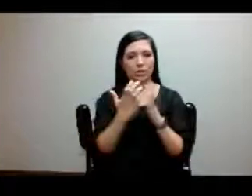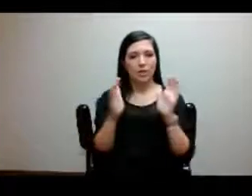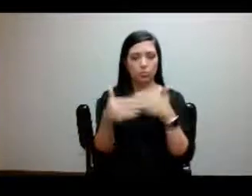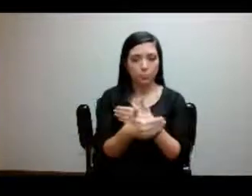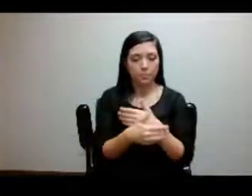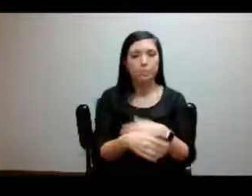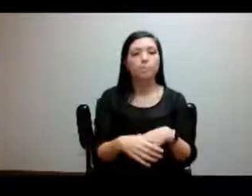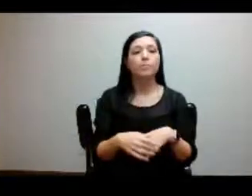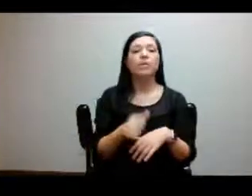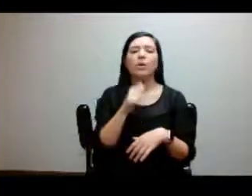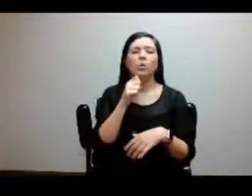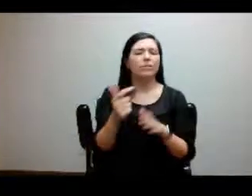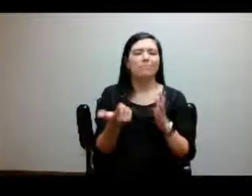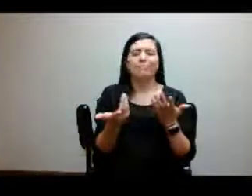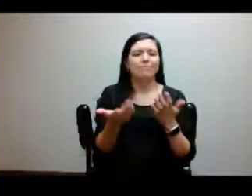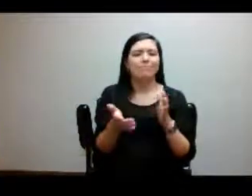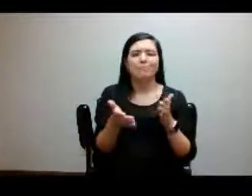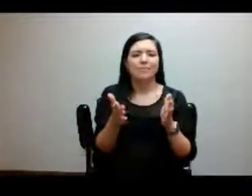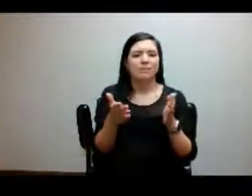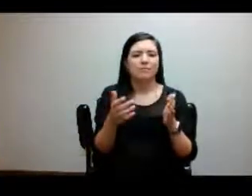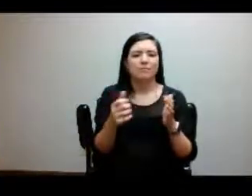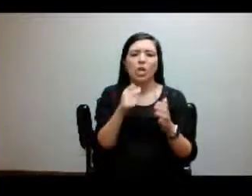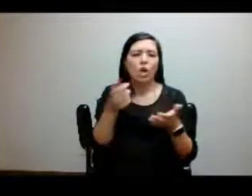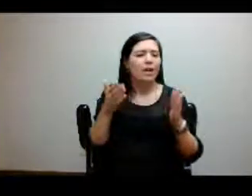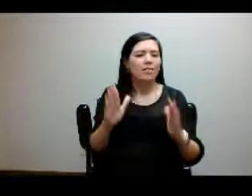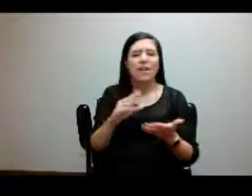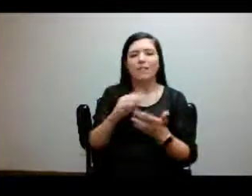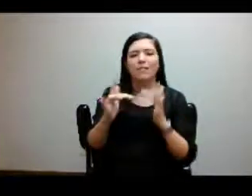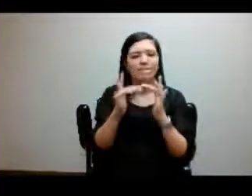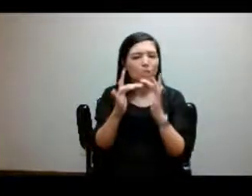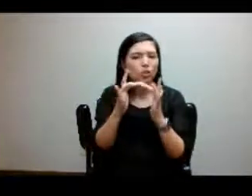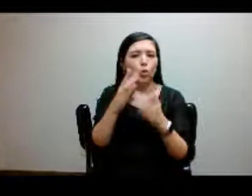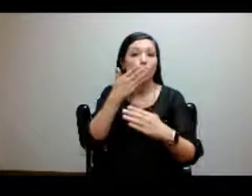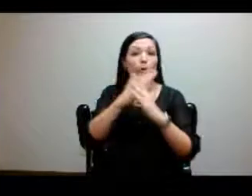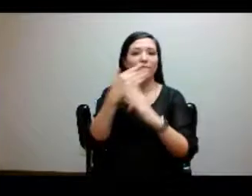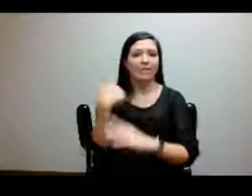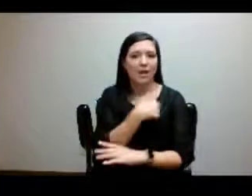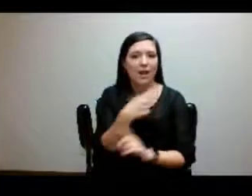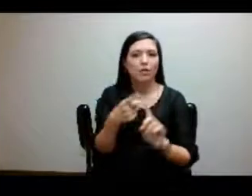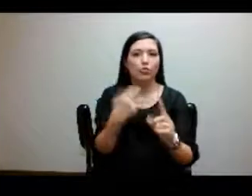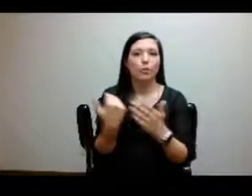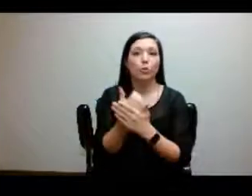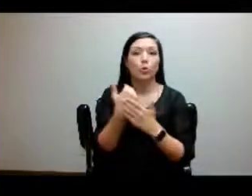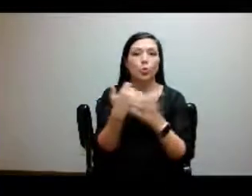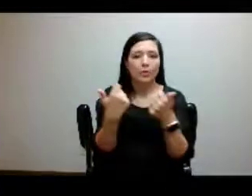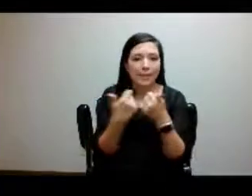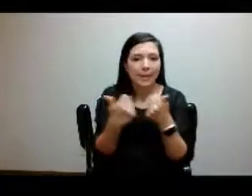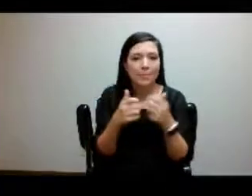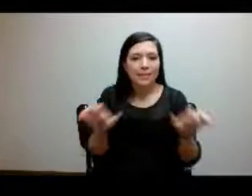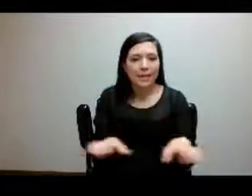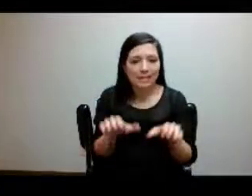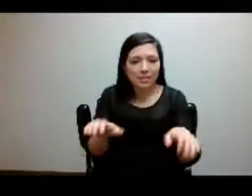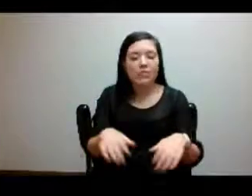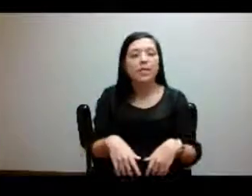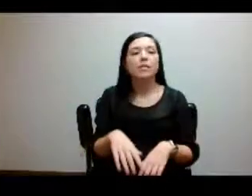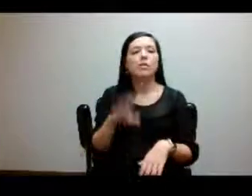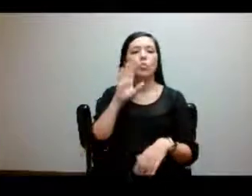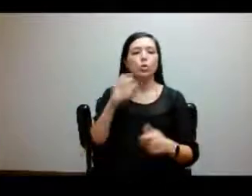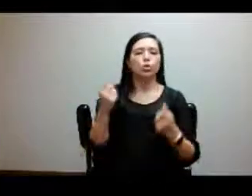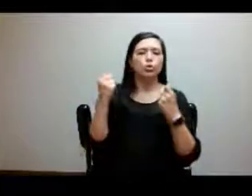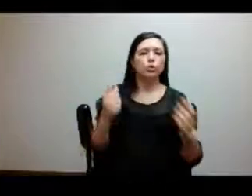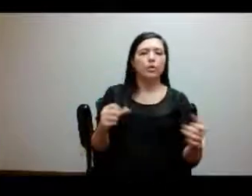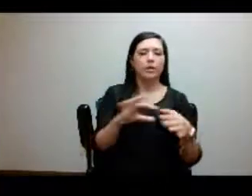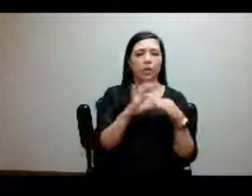we won't let a virtual environment prevent us from creating new recreational and gaming activities. We will strengthen and coordinate and expand